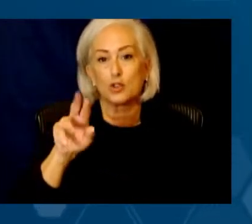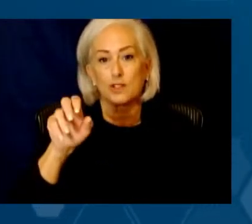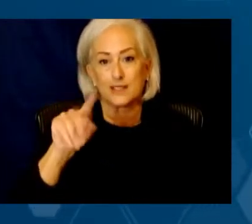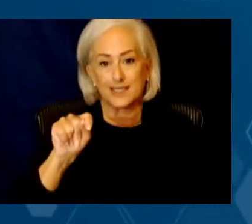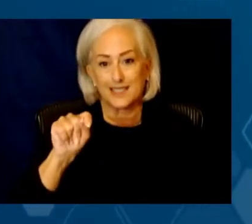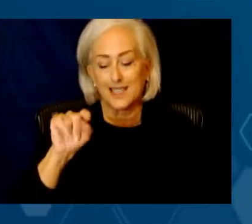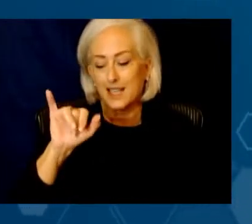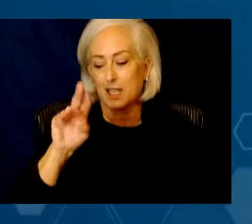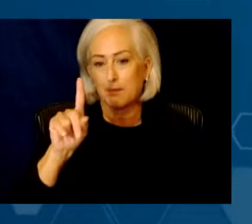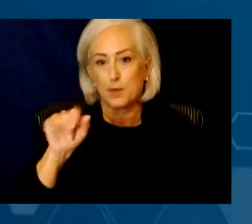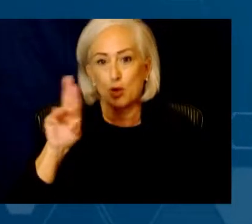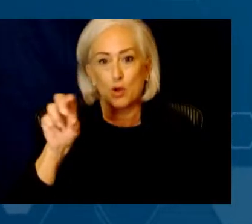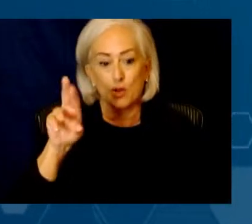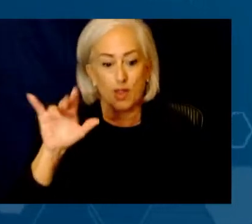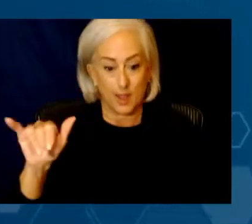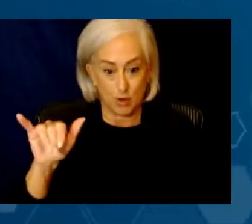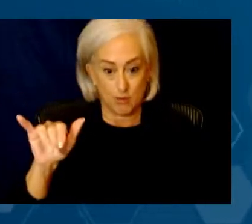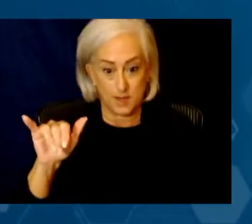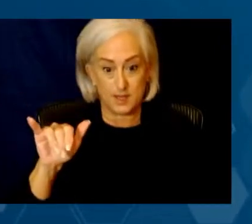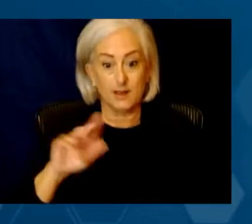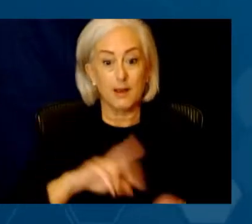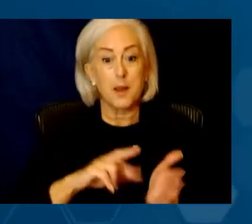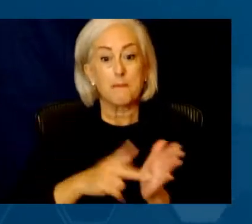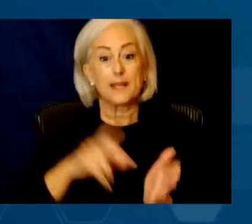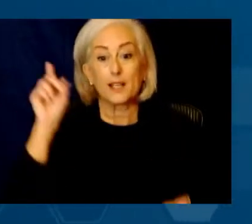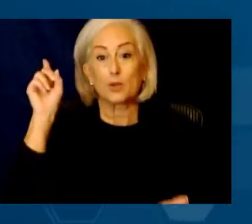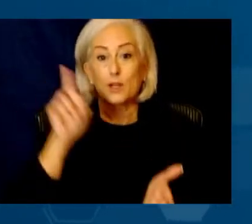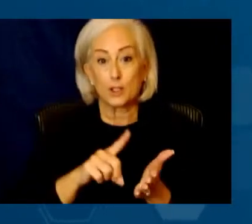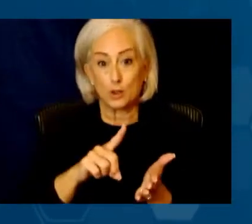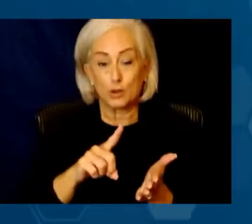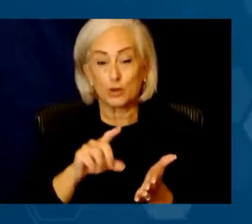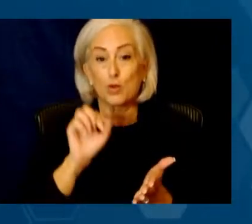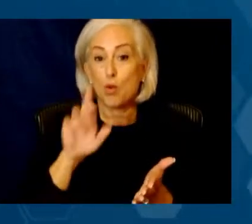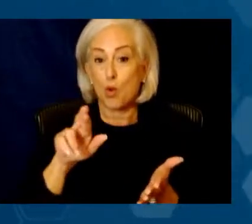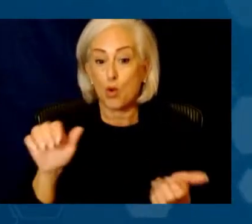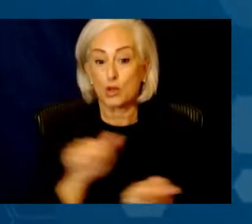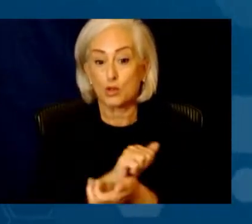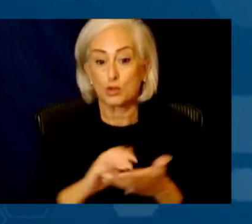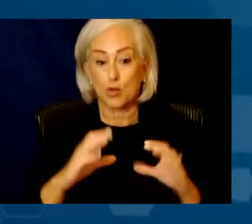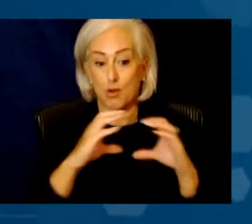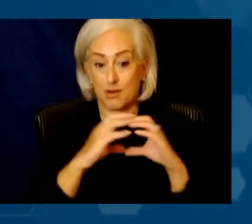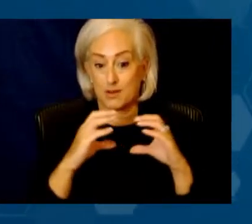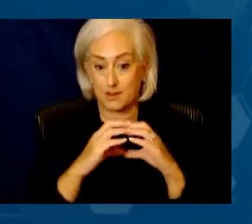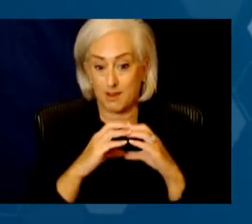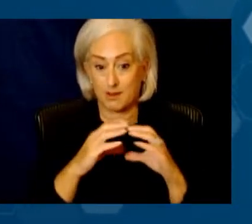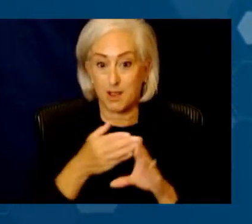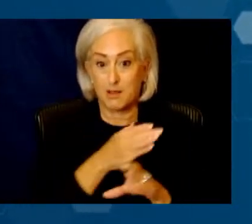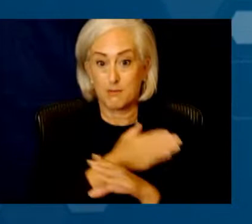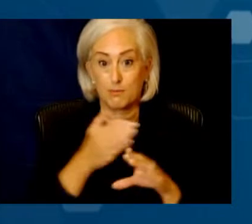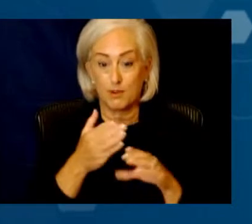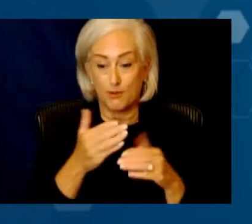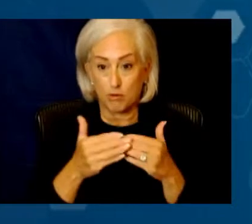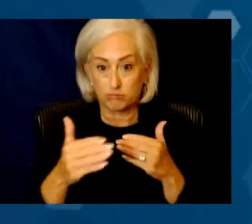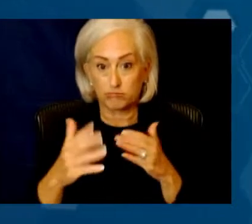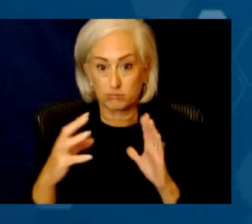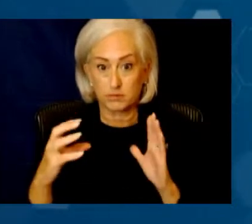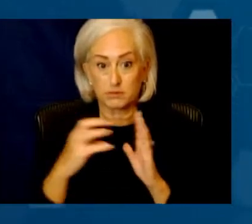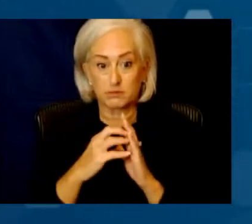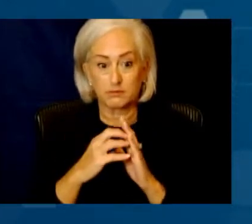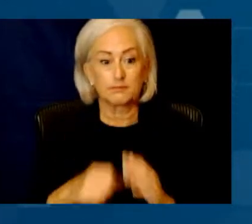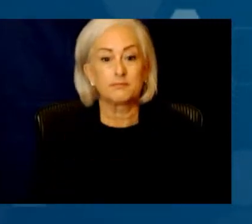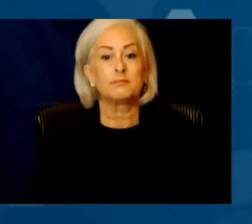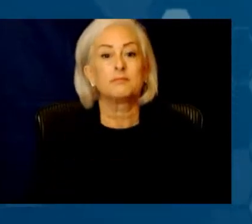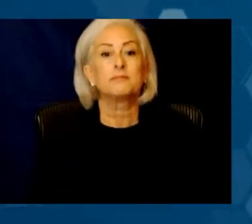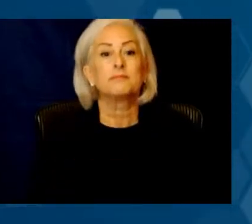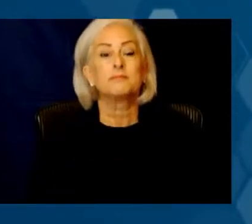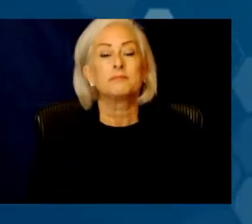neoadjuvant immunotherapy. Okay, now you try and say that 5 times, see how fast you can do it. Let's break down each of these words and talk about how this approach